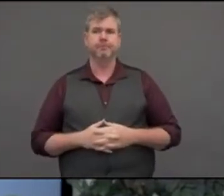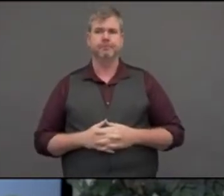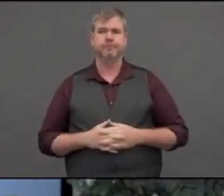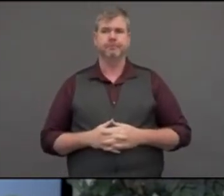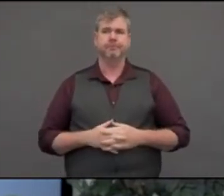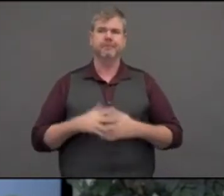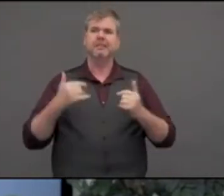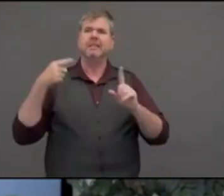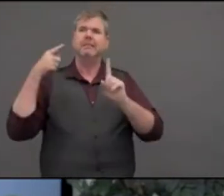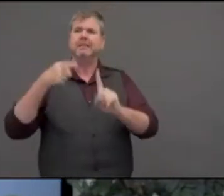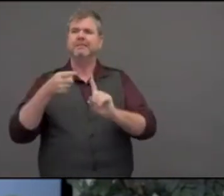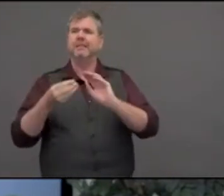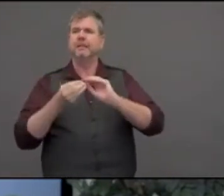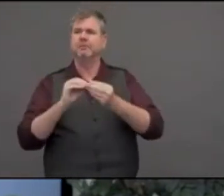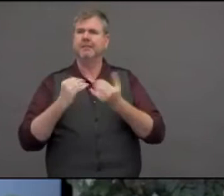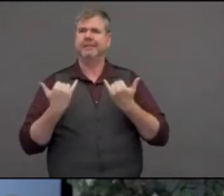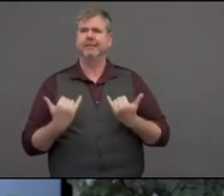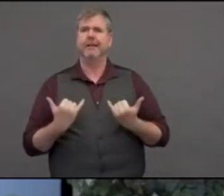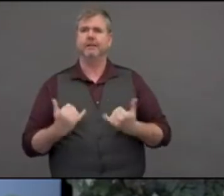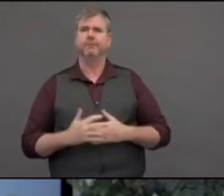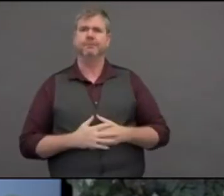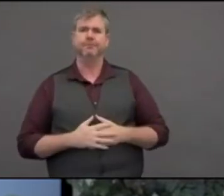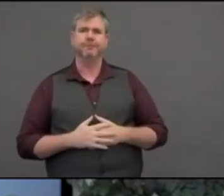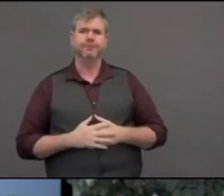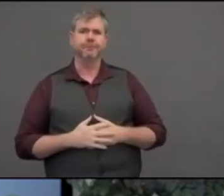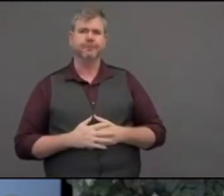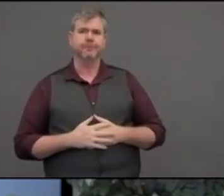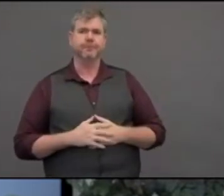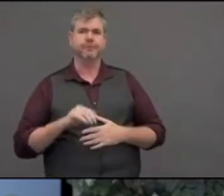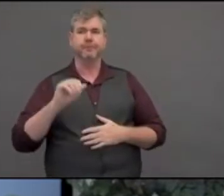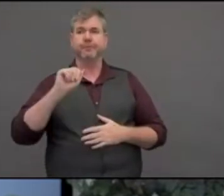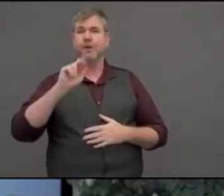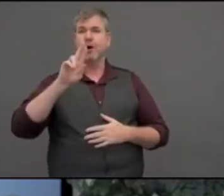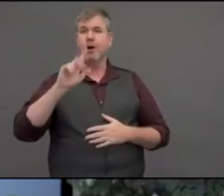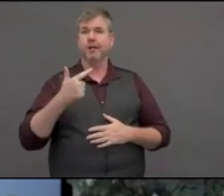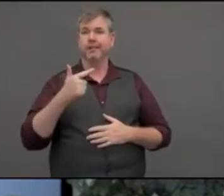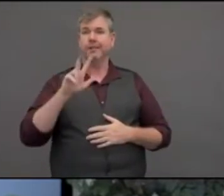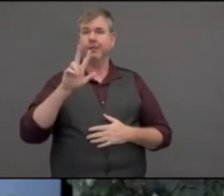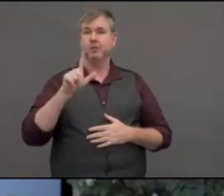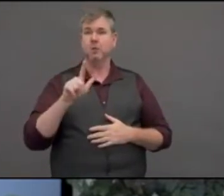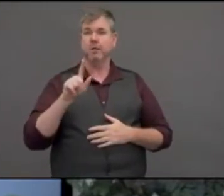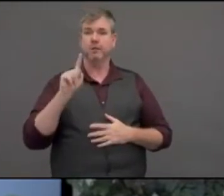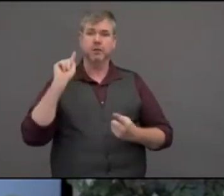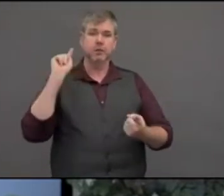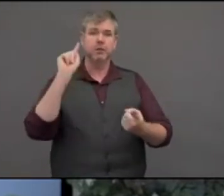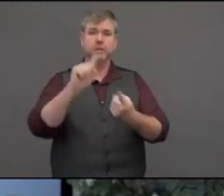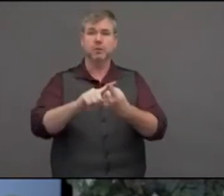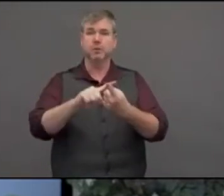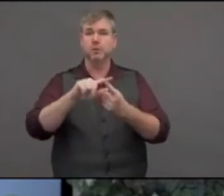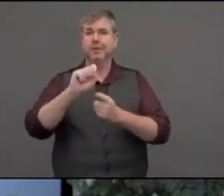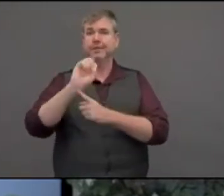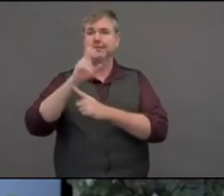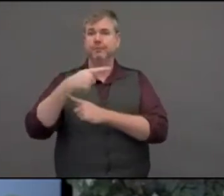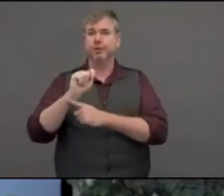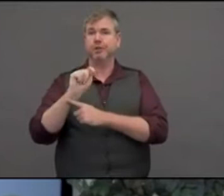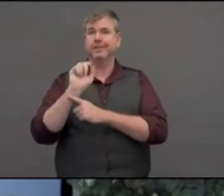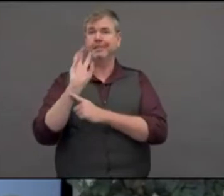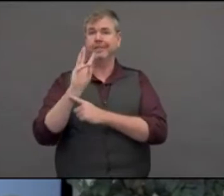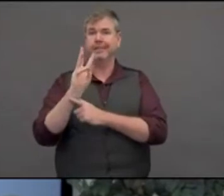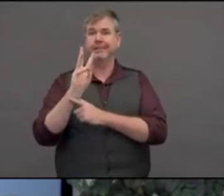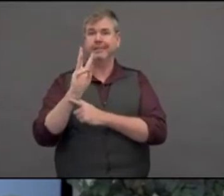To some of the numbers, we looked at the week of August 31st through September 6th. During that week,